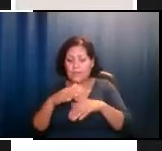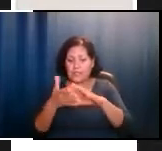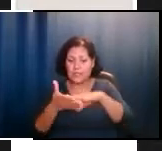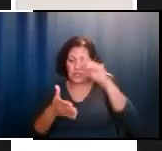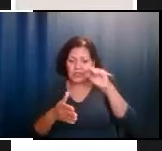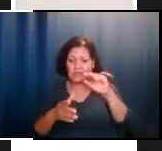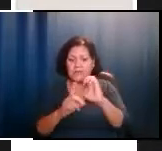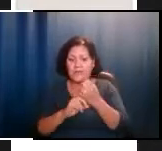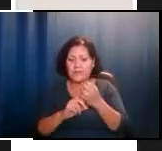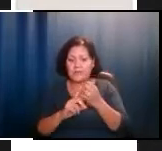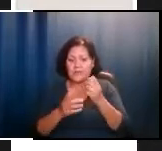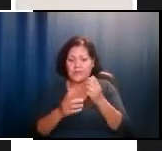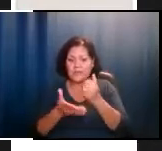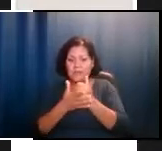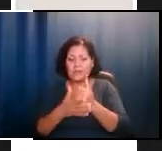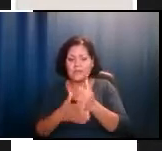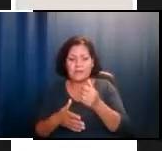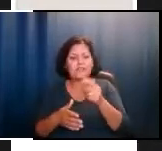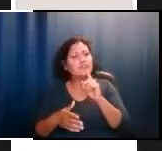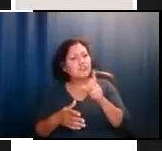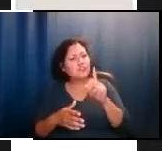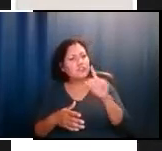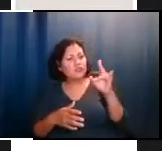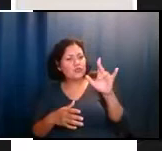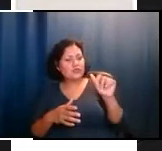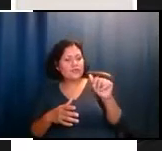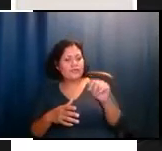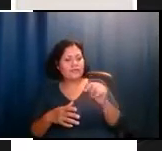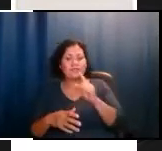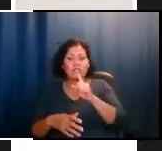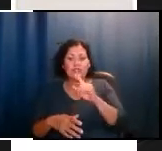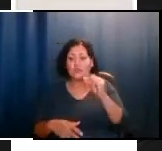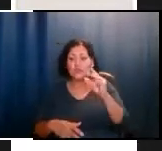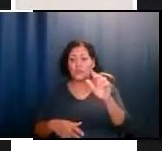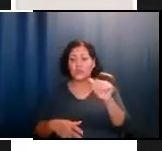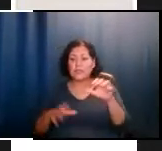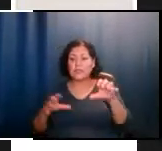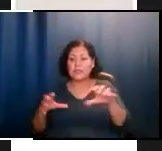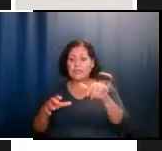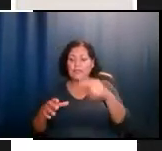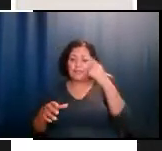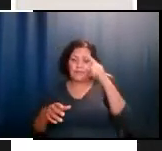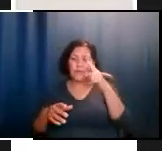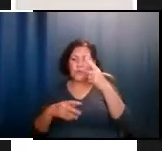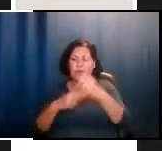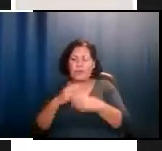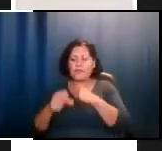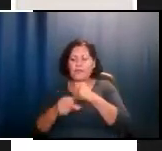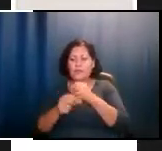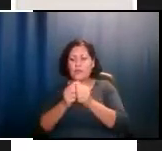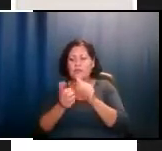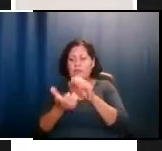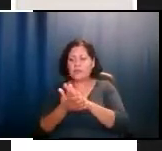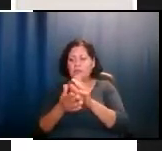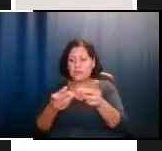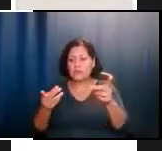create? Sure, Julia. You know, and Julia did this for a year or so with the school system herself, and our coworker Ken